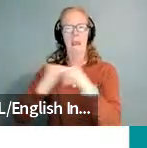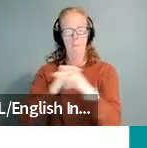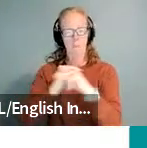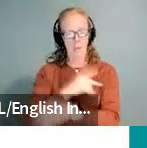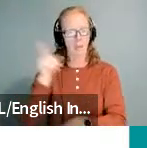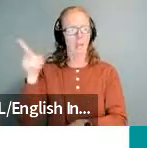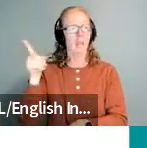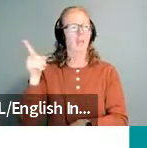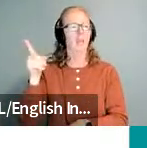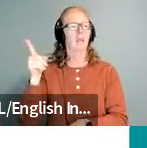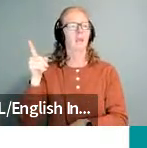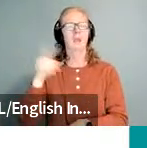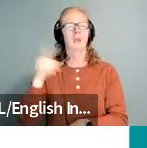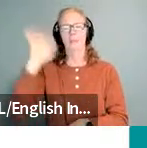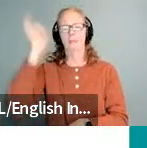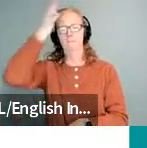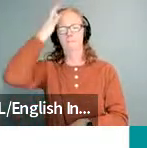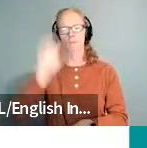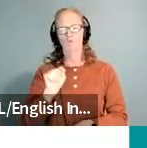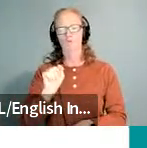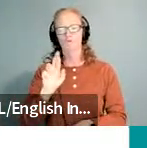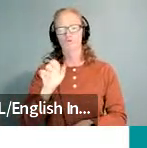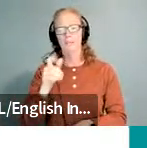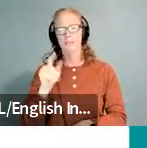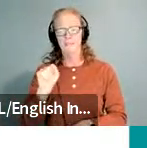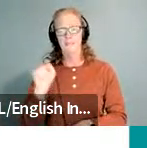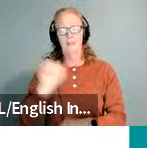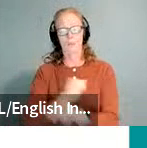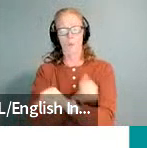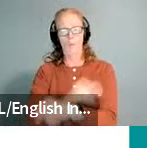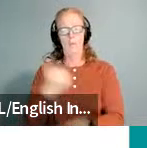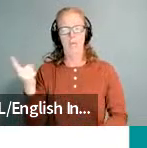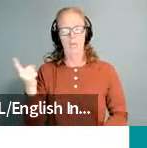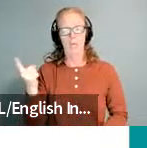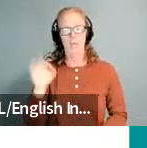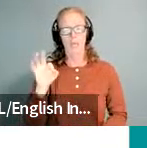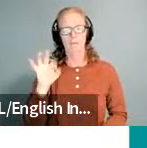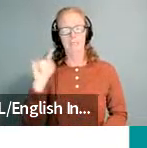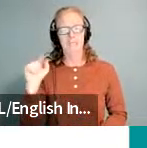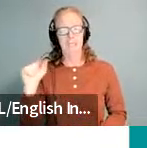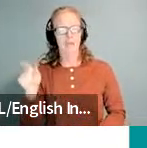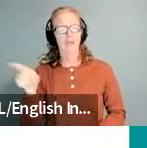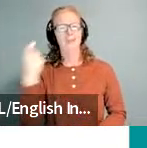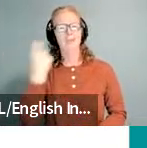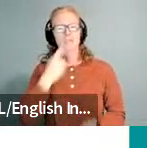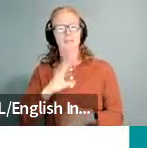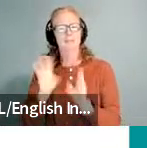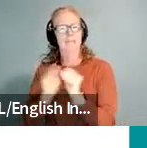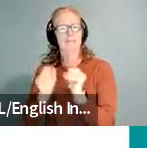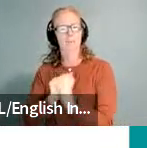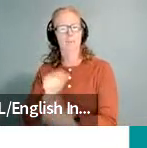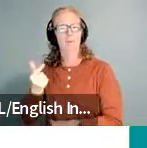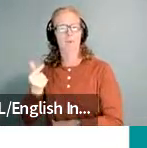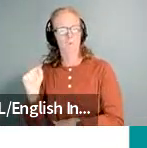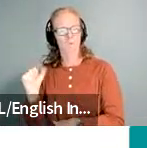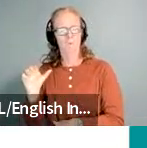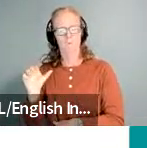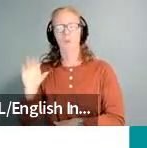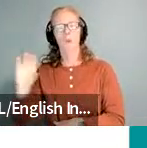Administration and Federal Transit Authority, we're just meeting with the Coast Guard to have more conversation.